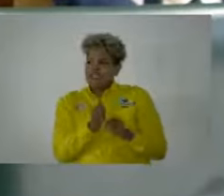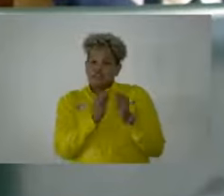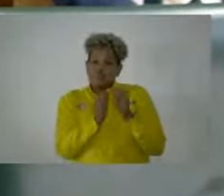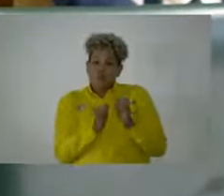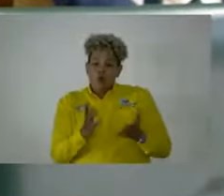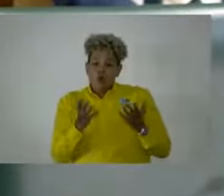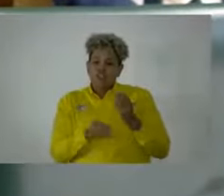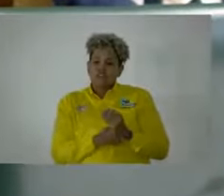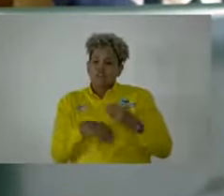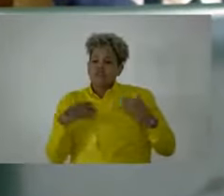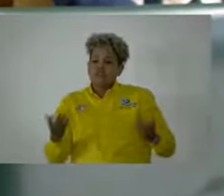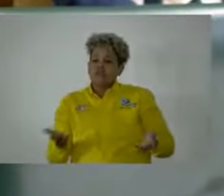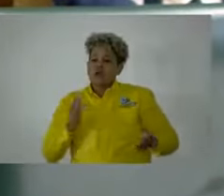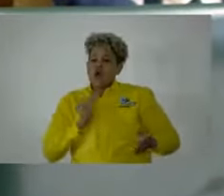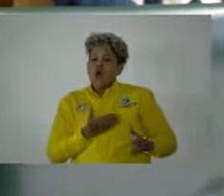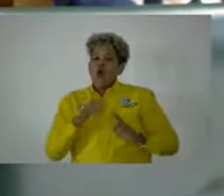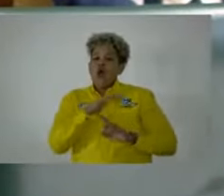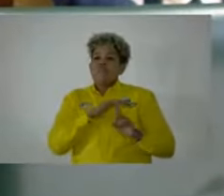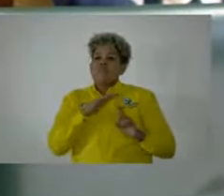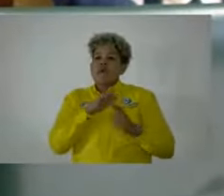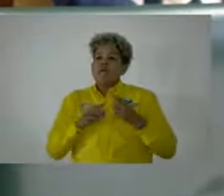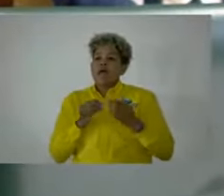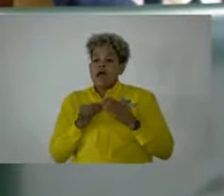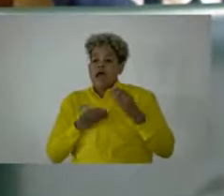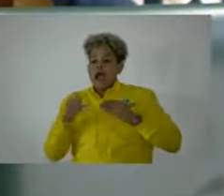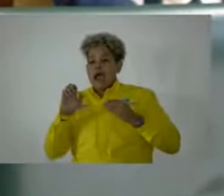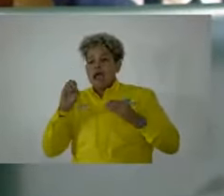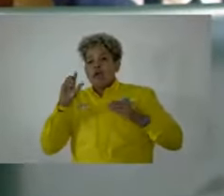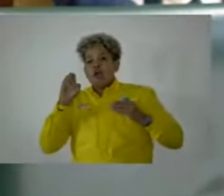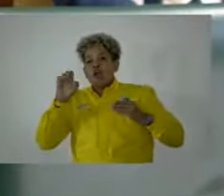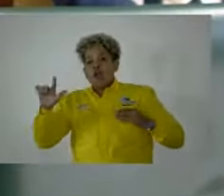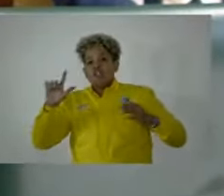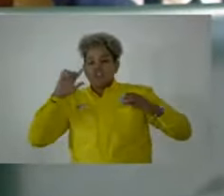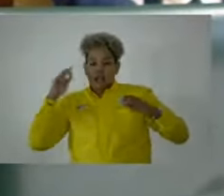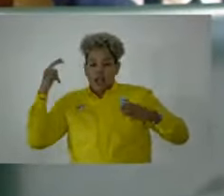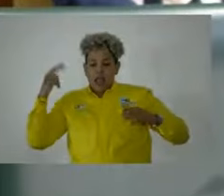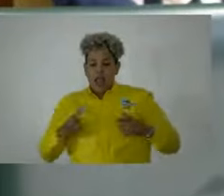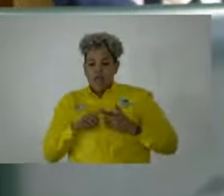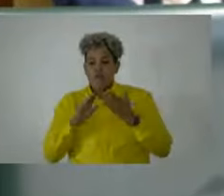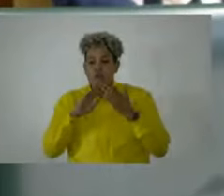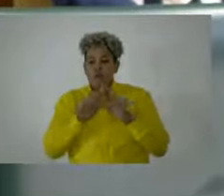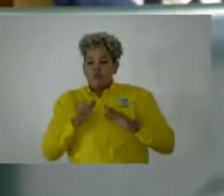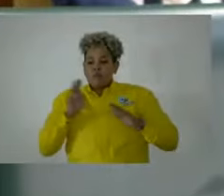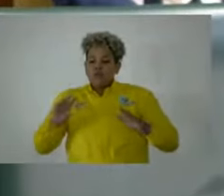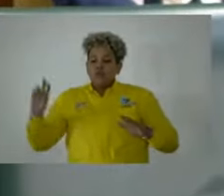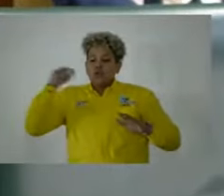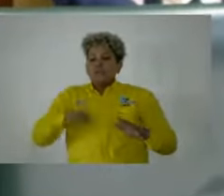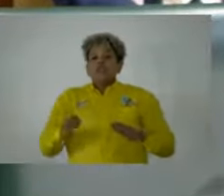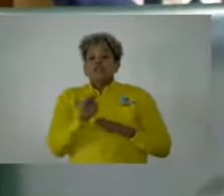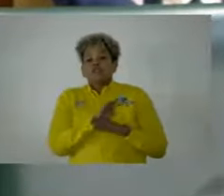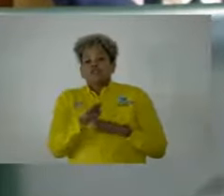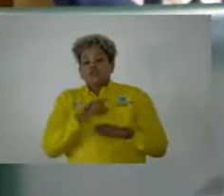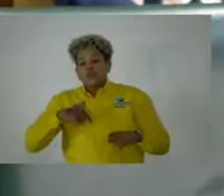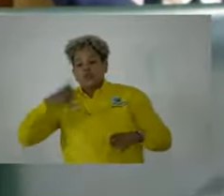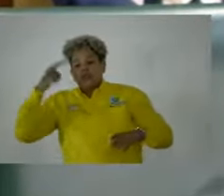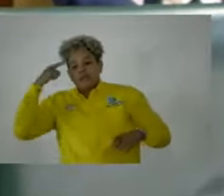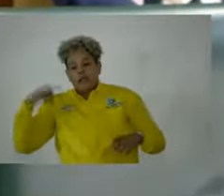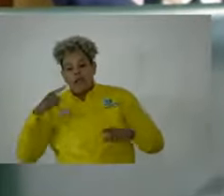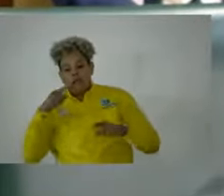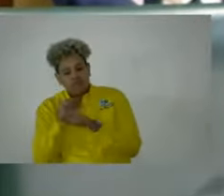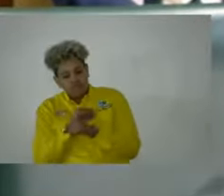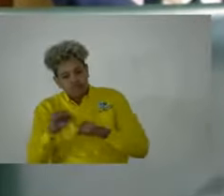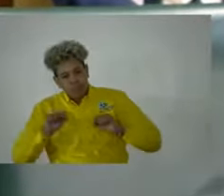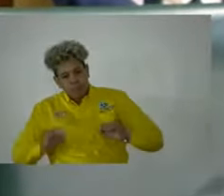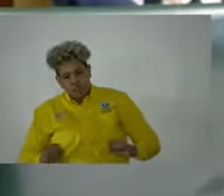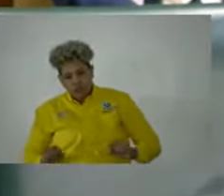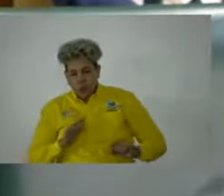sports, our environmental and ecological heritage, yes, and community tourism. These are industries that we think have tremendous